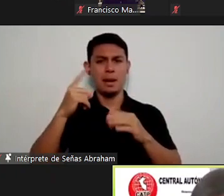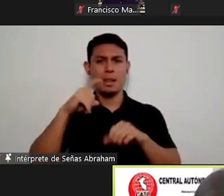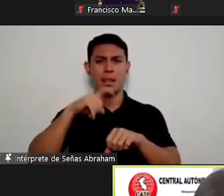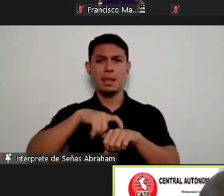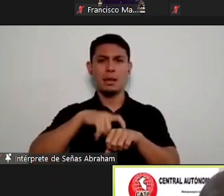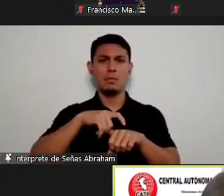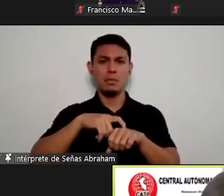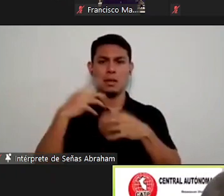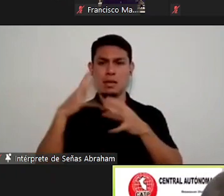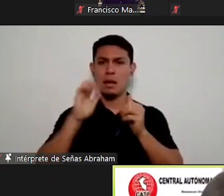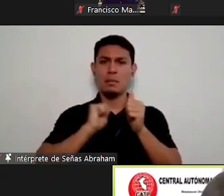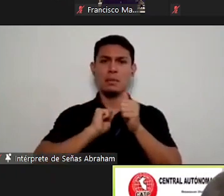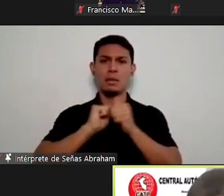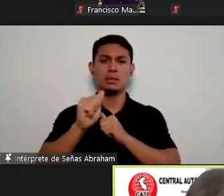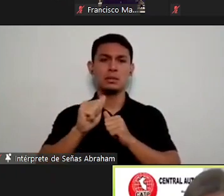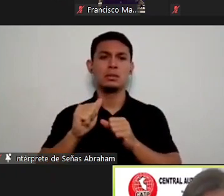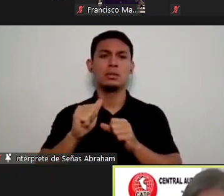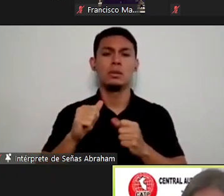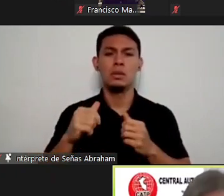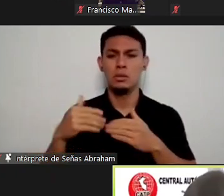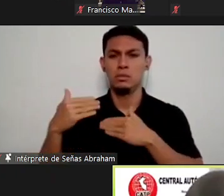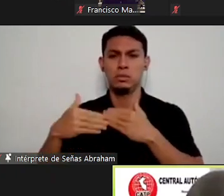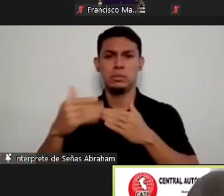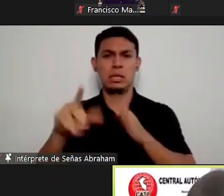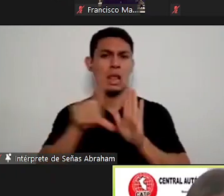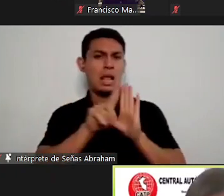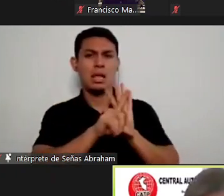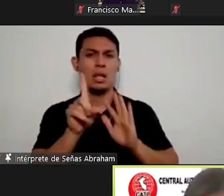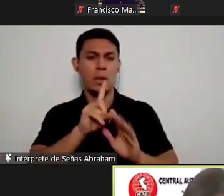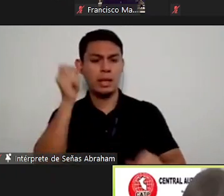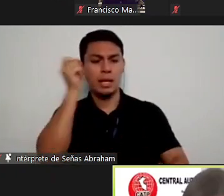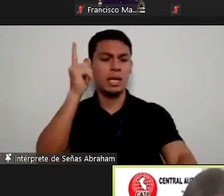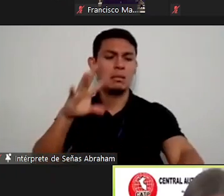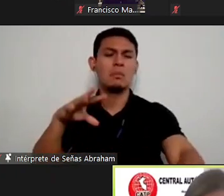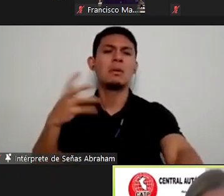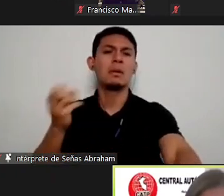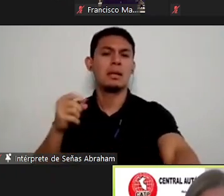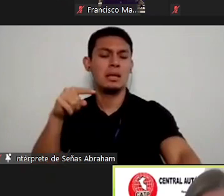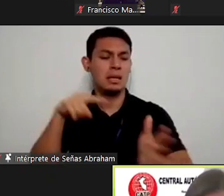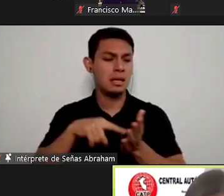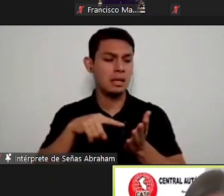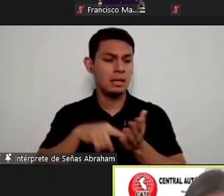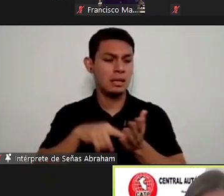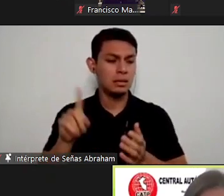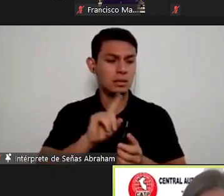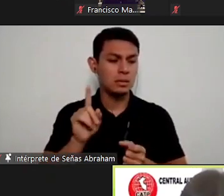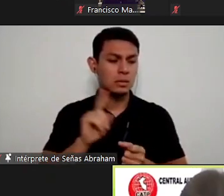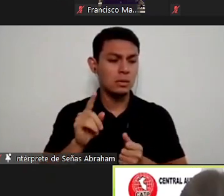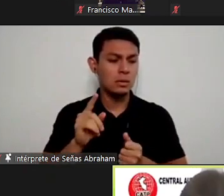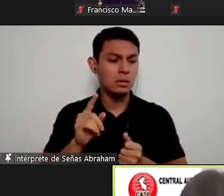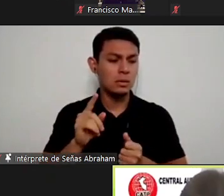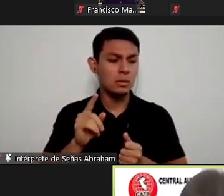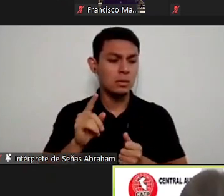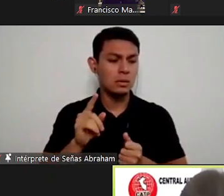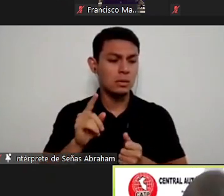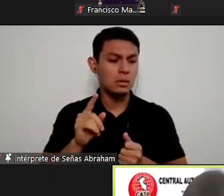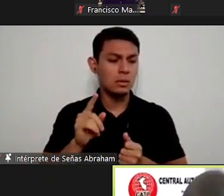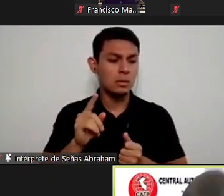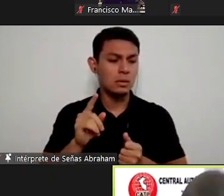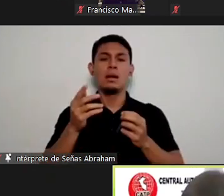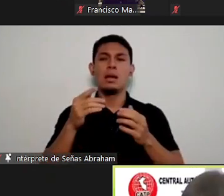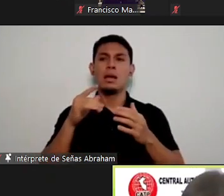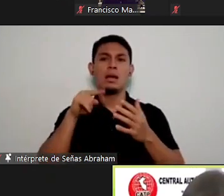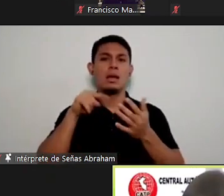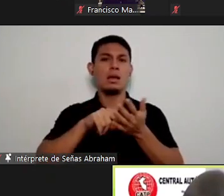this is there's a first step that was done it went from the executive to the legislative we don't understand why the legislative power